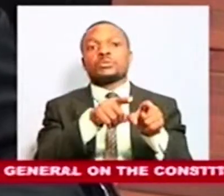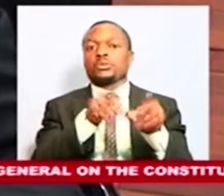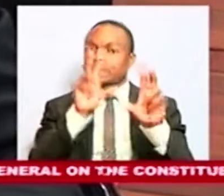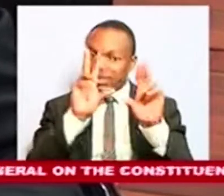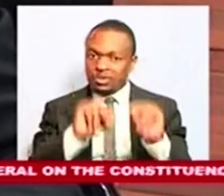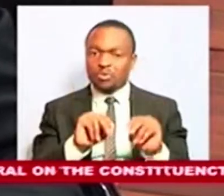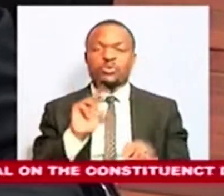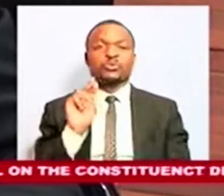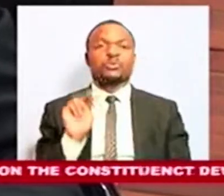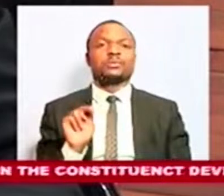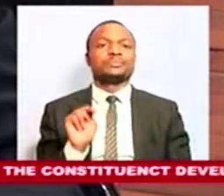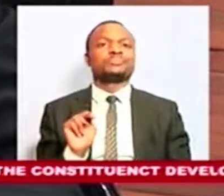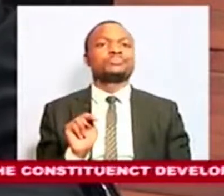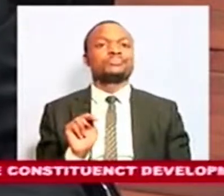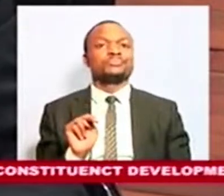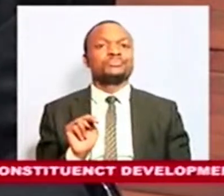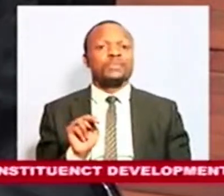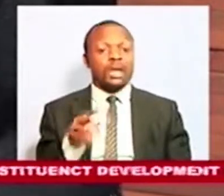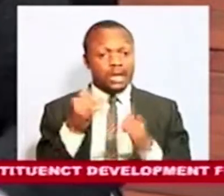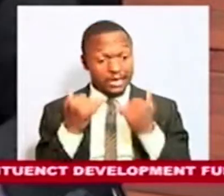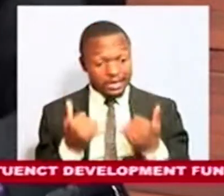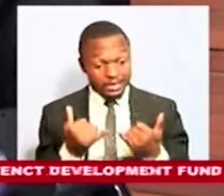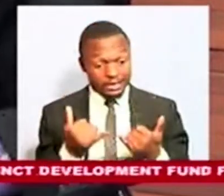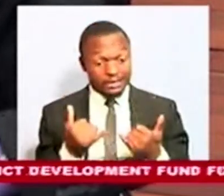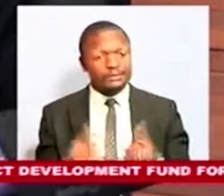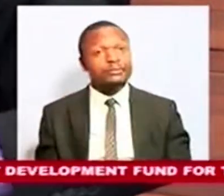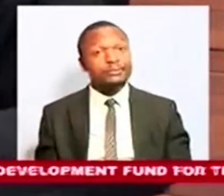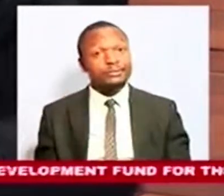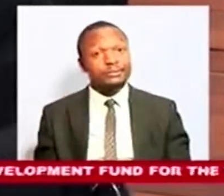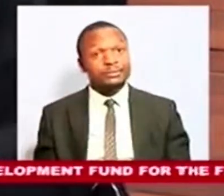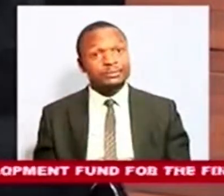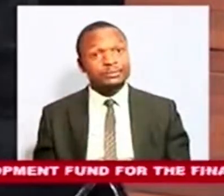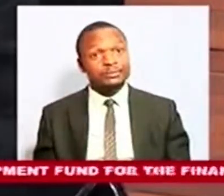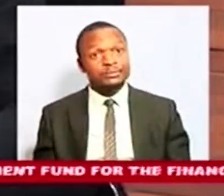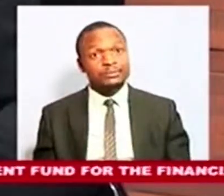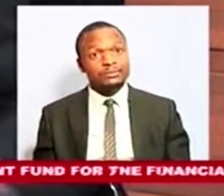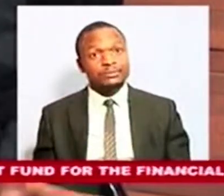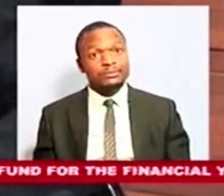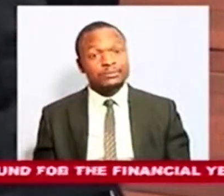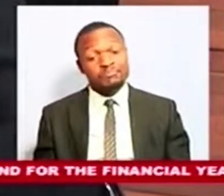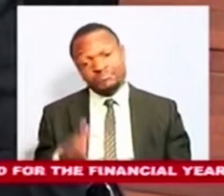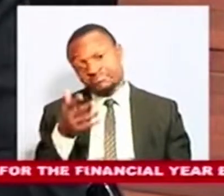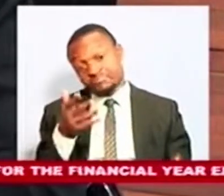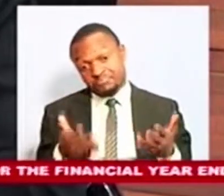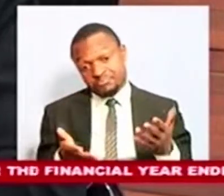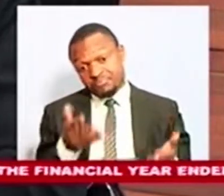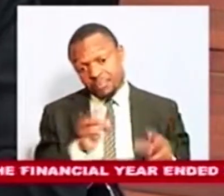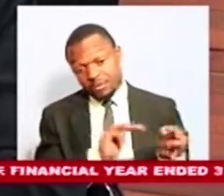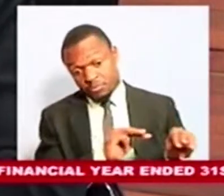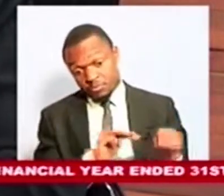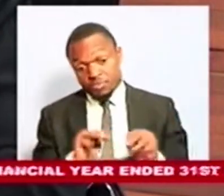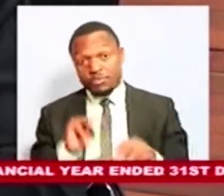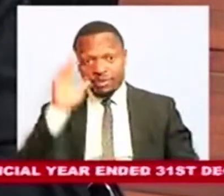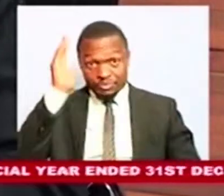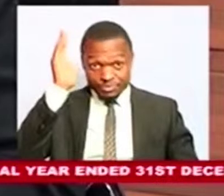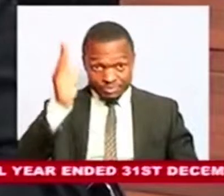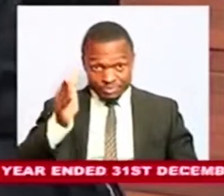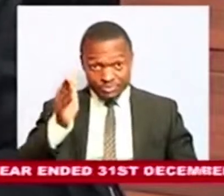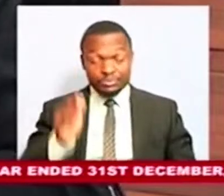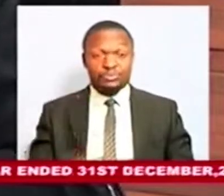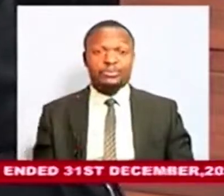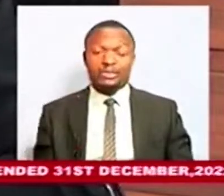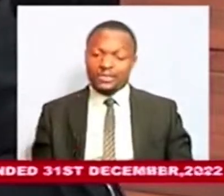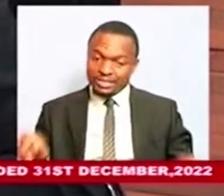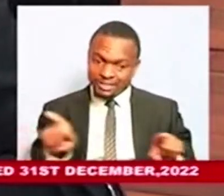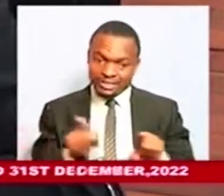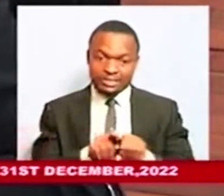no way. Now, for the sake of maybe moving forward, on the